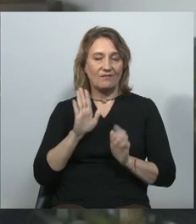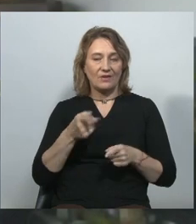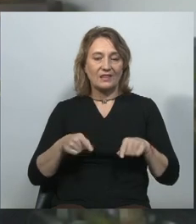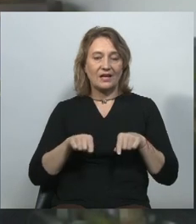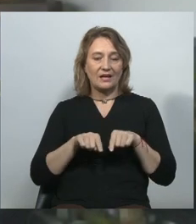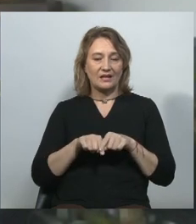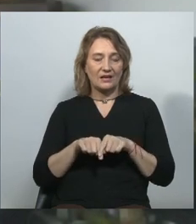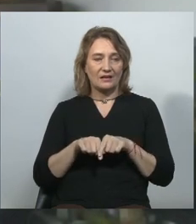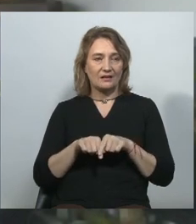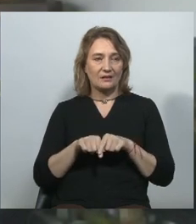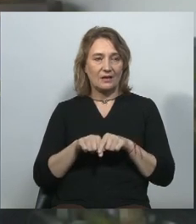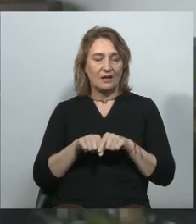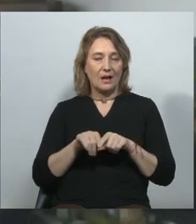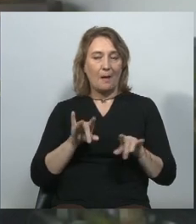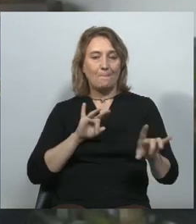companies have been